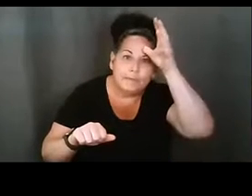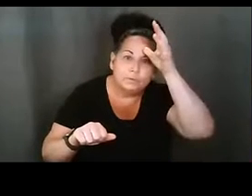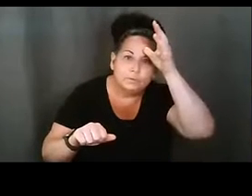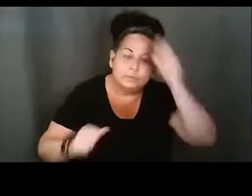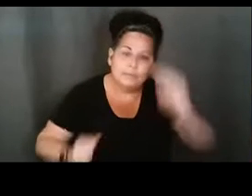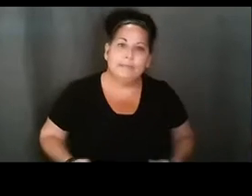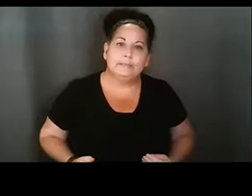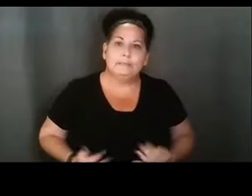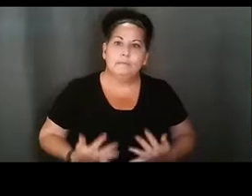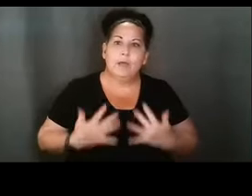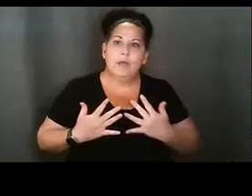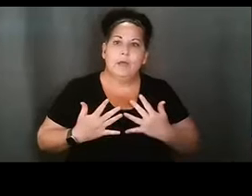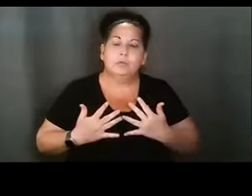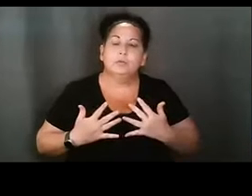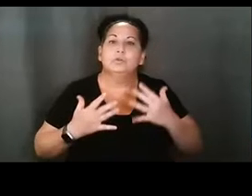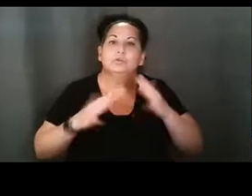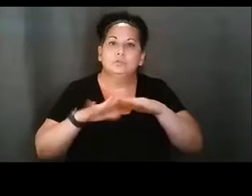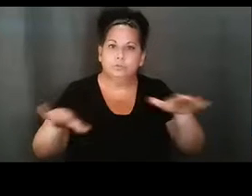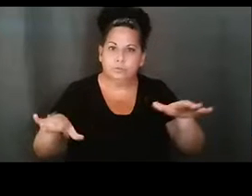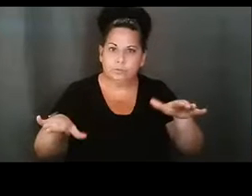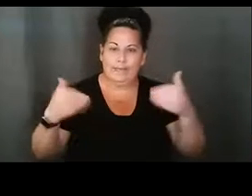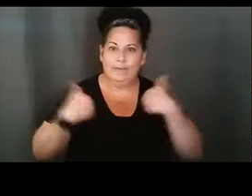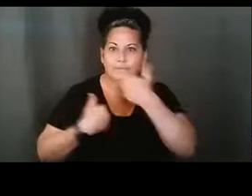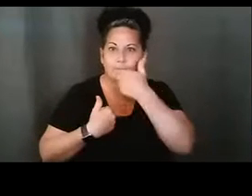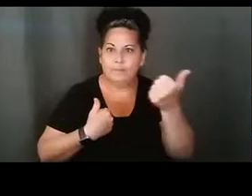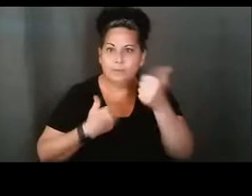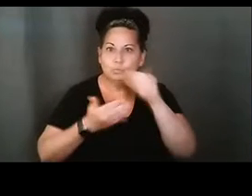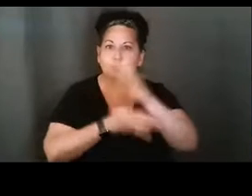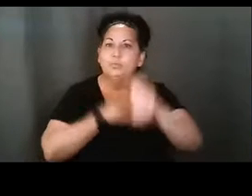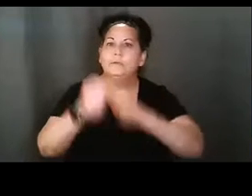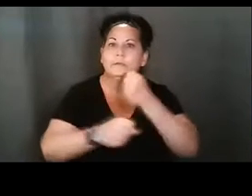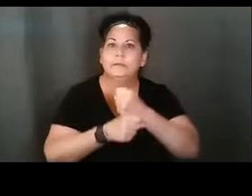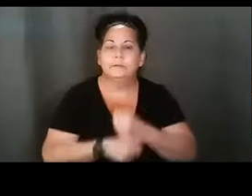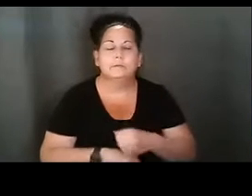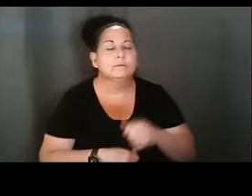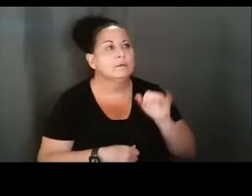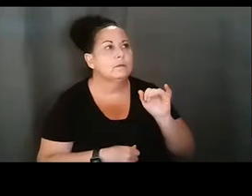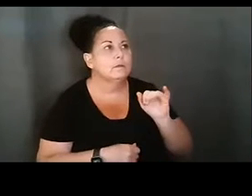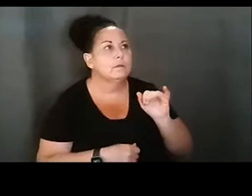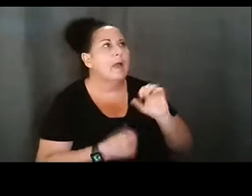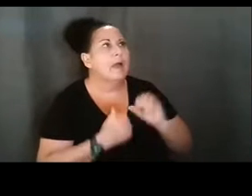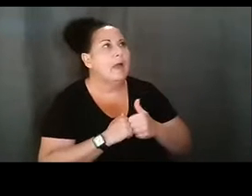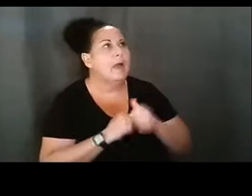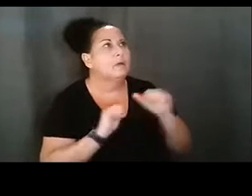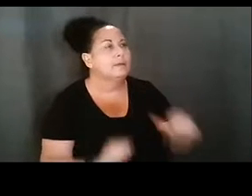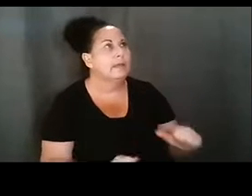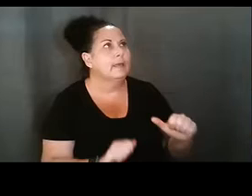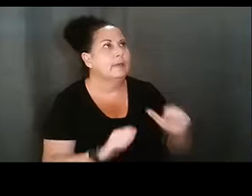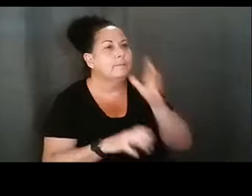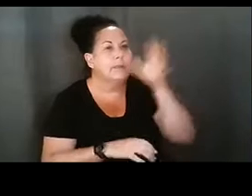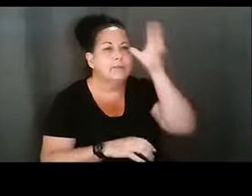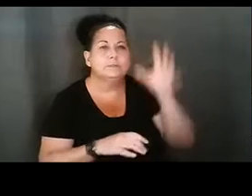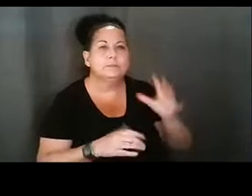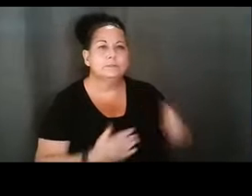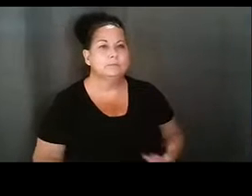their children to have a better school year? How can the parents inspire their children to have